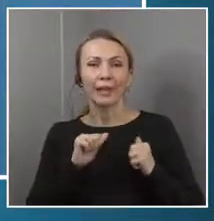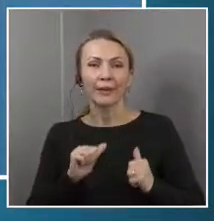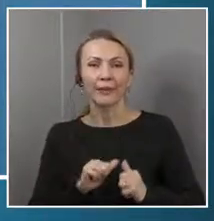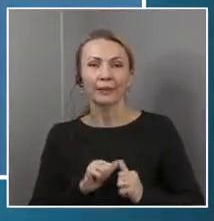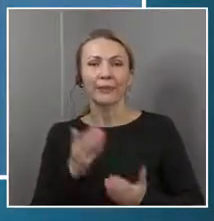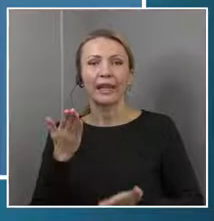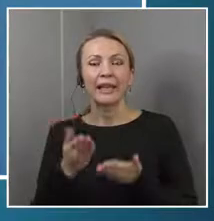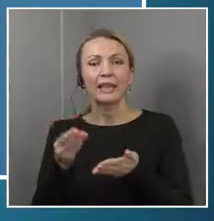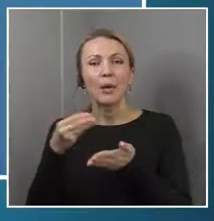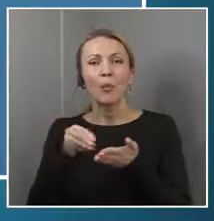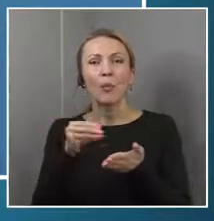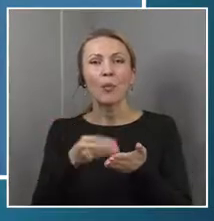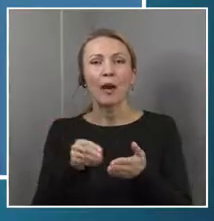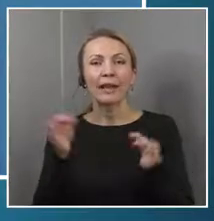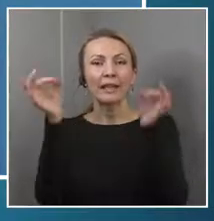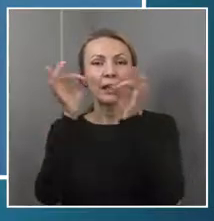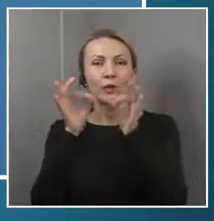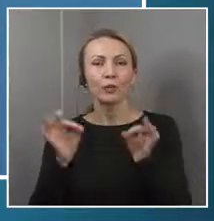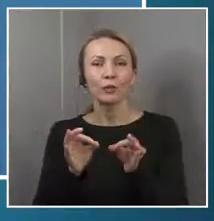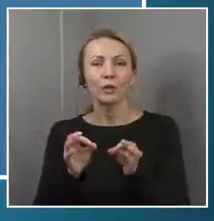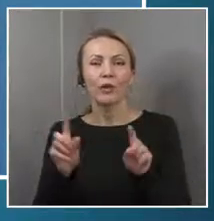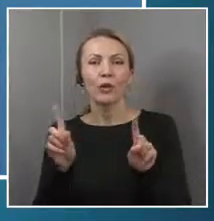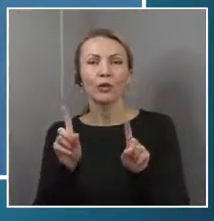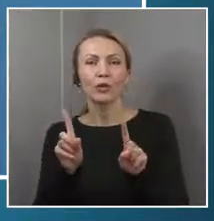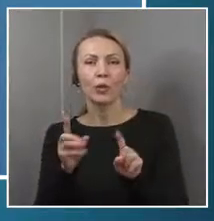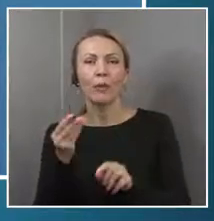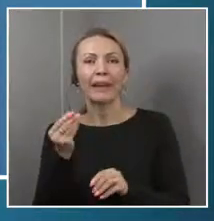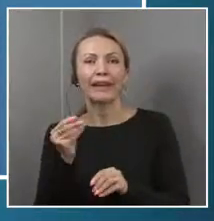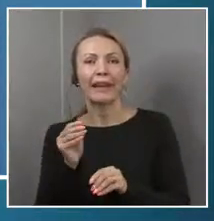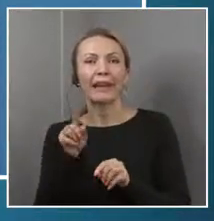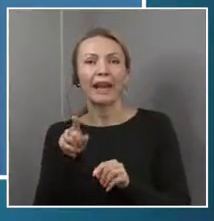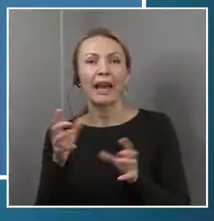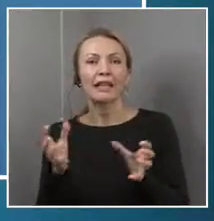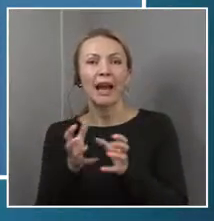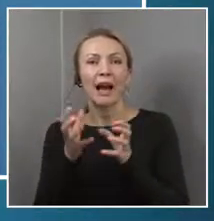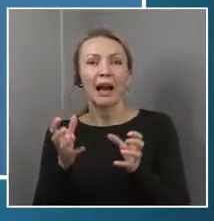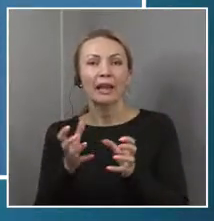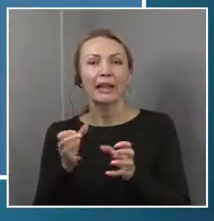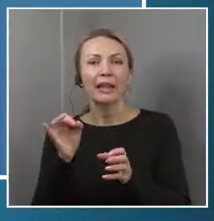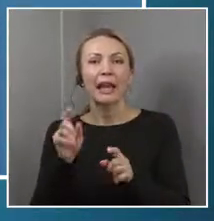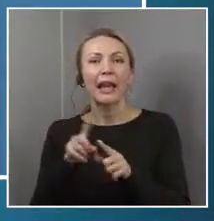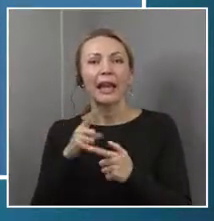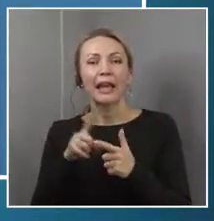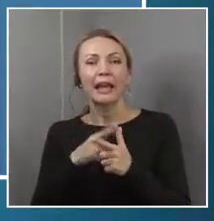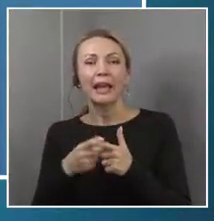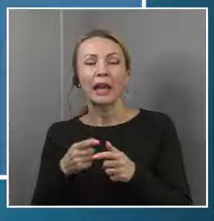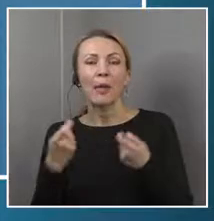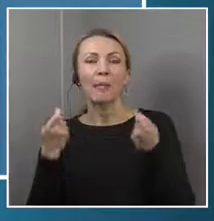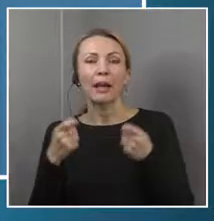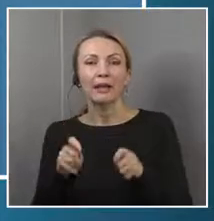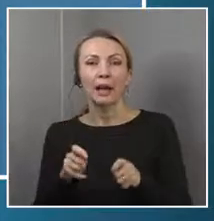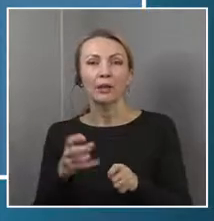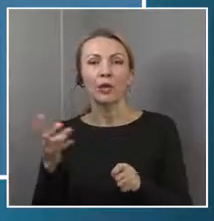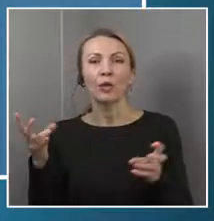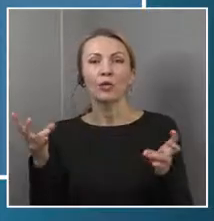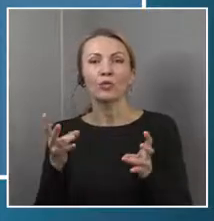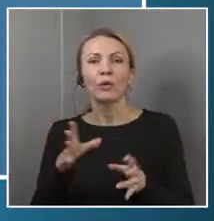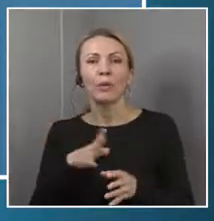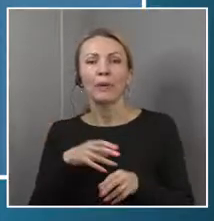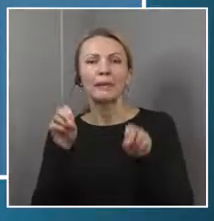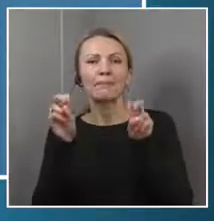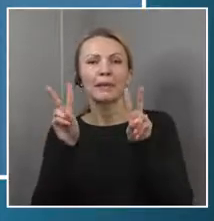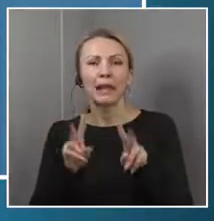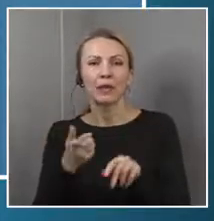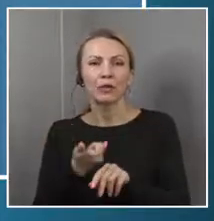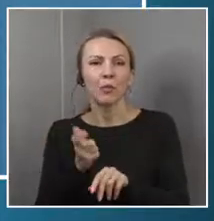art, this can only be because you love it. If you buy it as an investment and later sell,